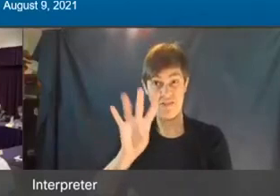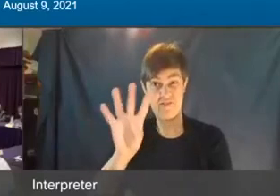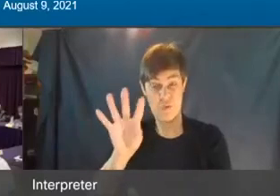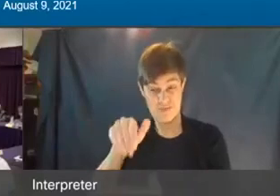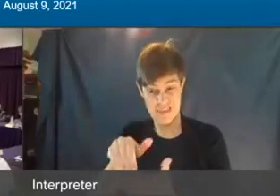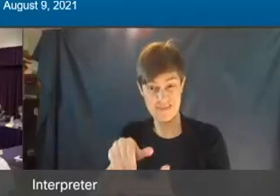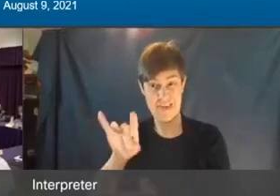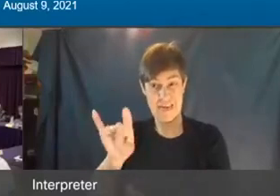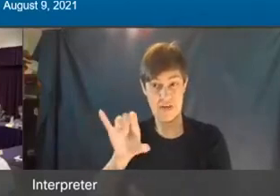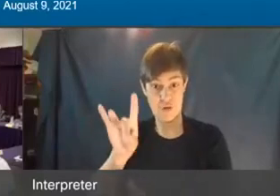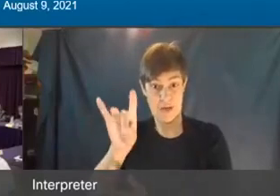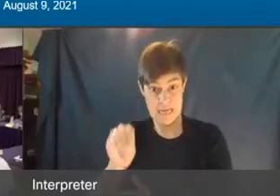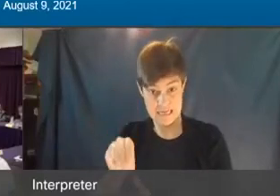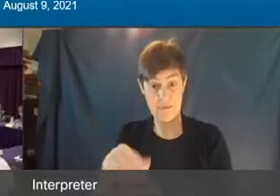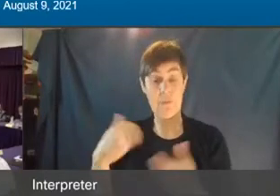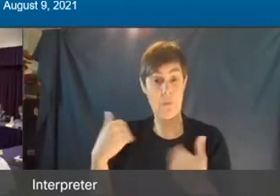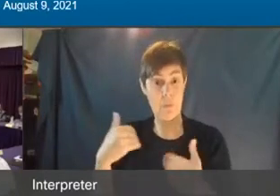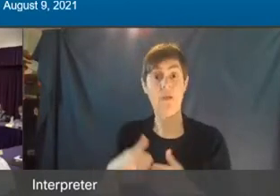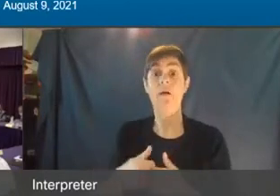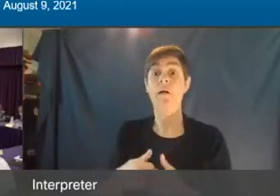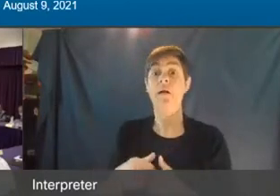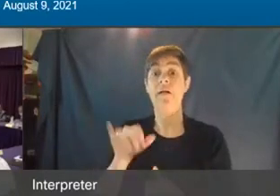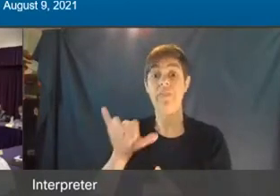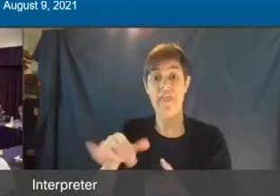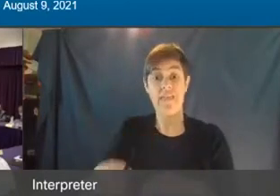2,937,880. And that is good for a gain of